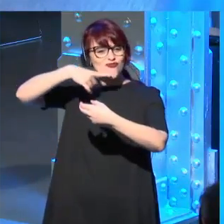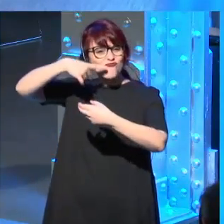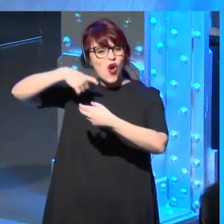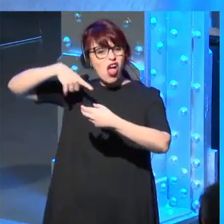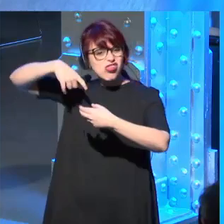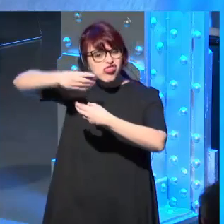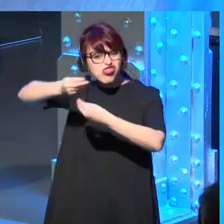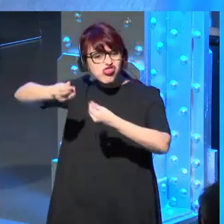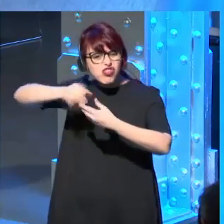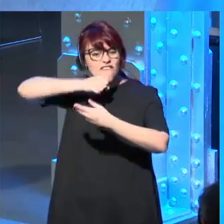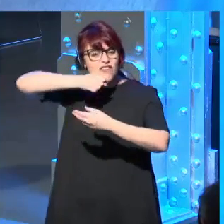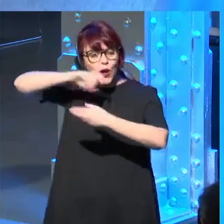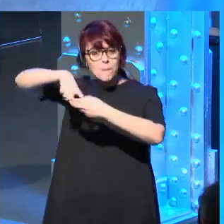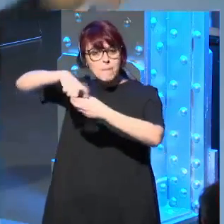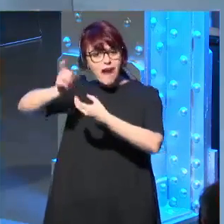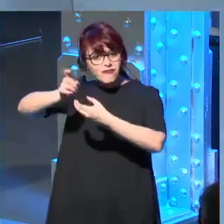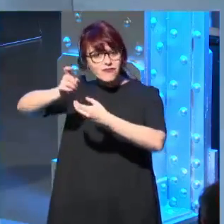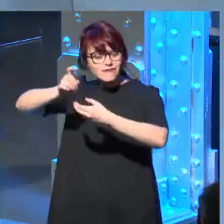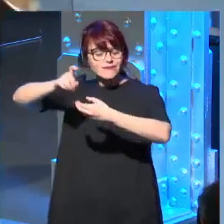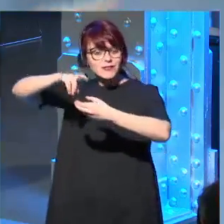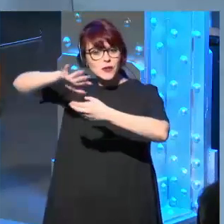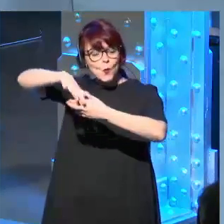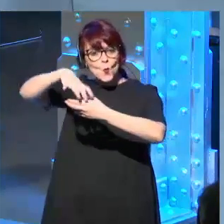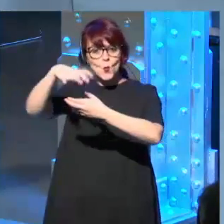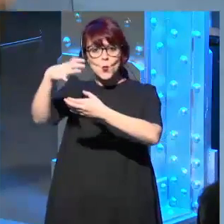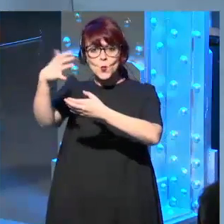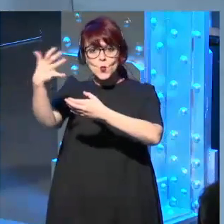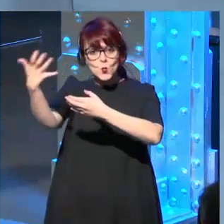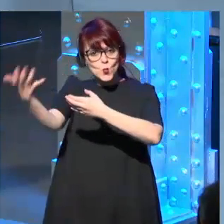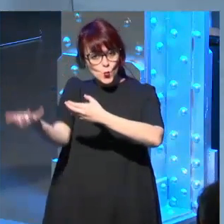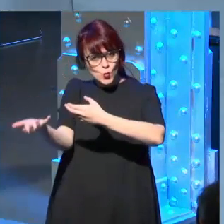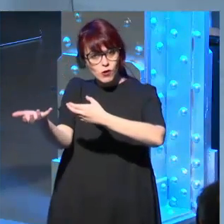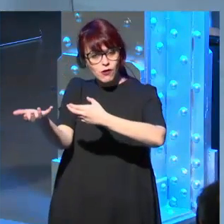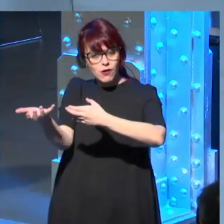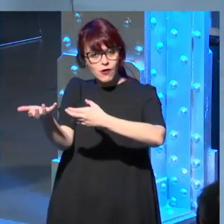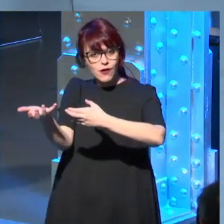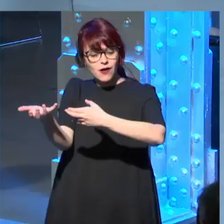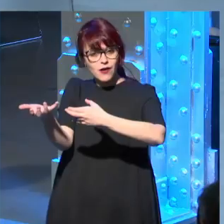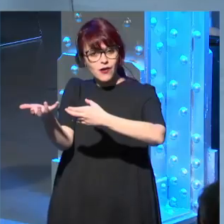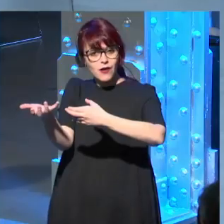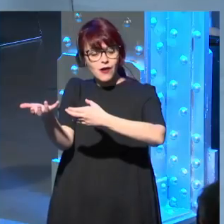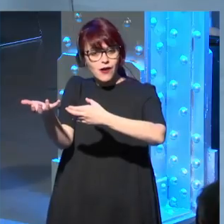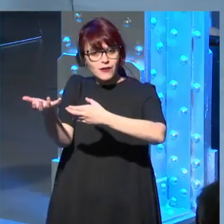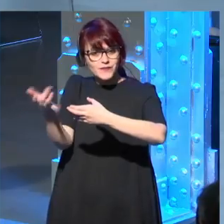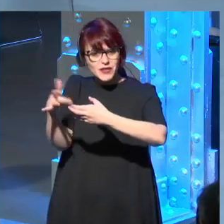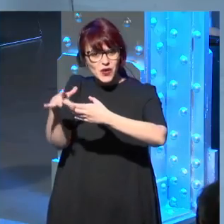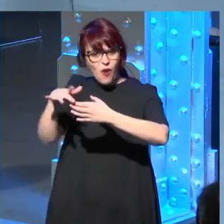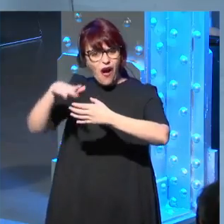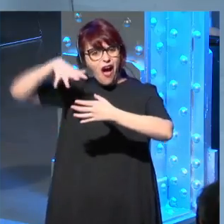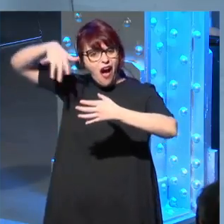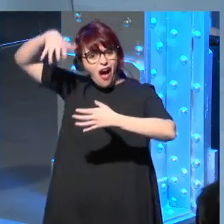and you see downstairs lizards and spiders are coming out, and also a